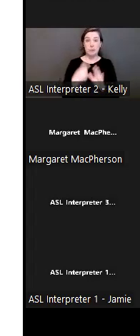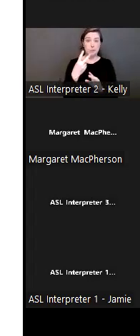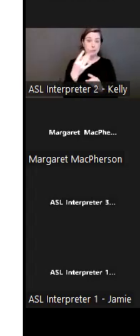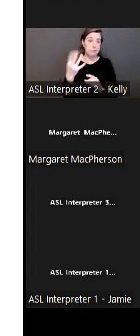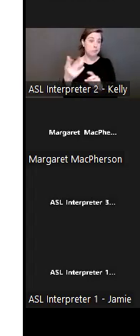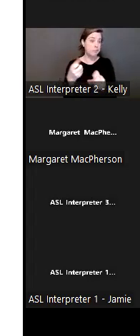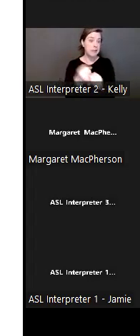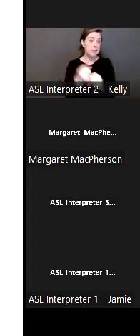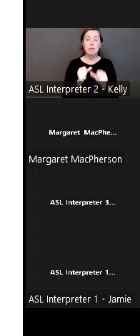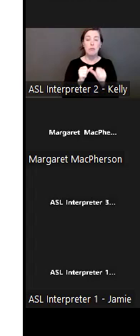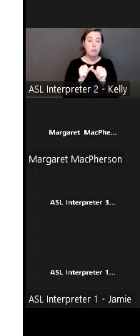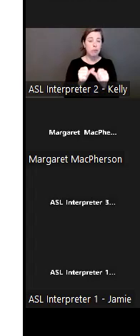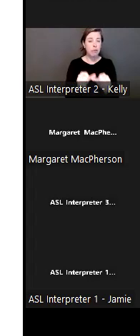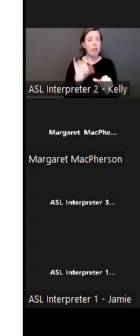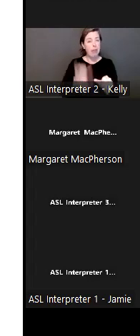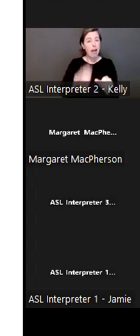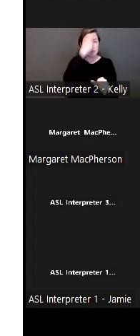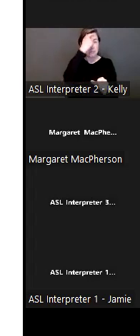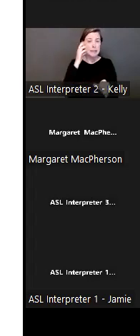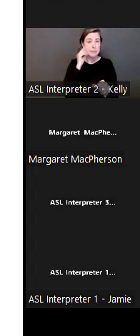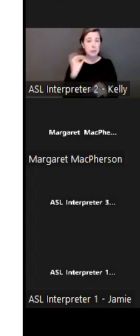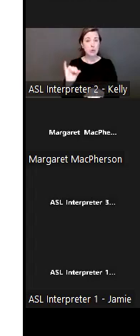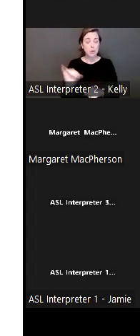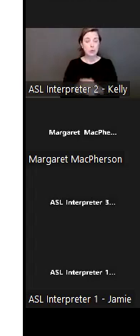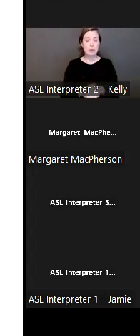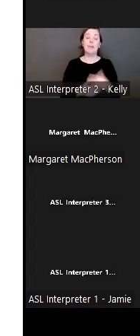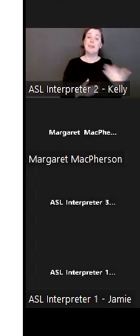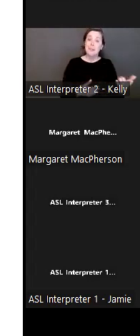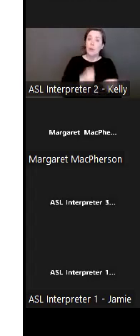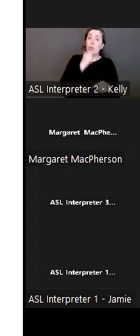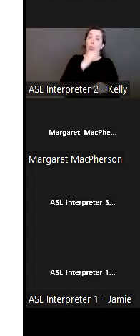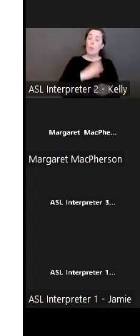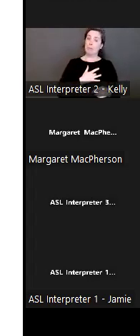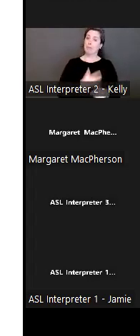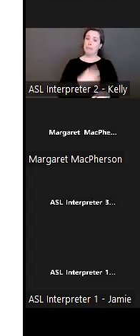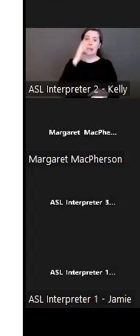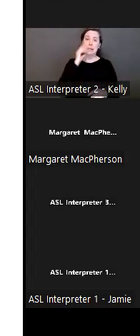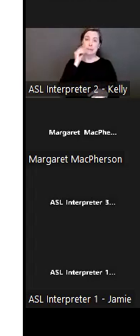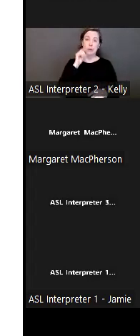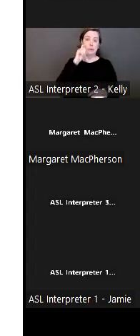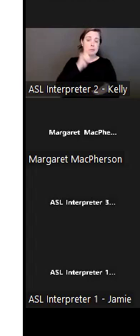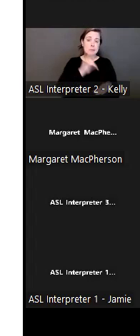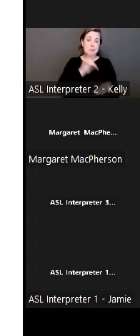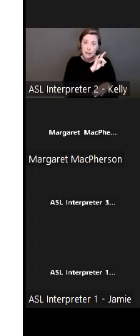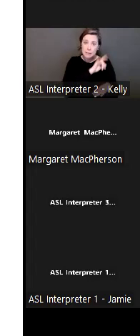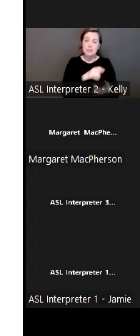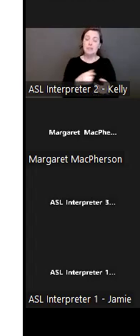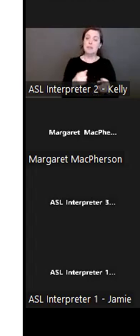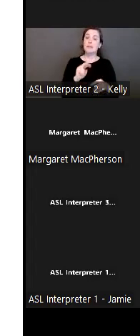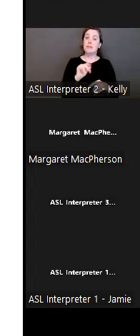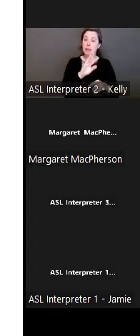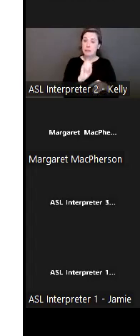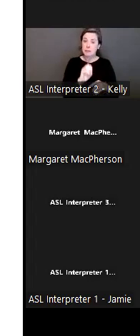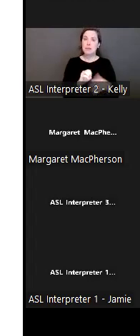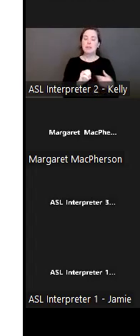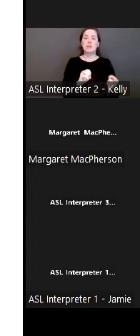more likely to subject, for example, women to sexual violence. So that you see sort of that situational trauma now being related to